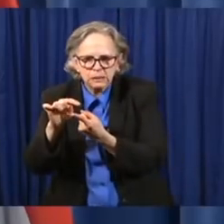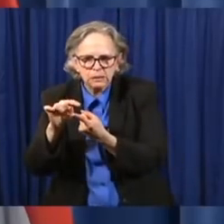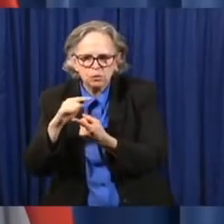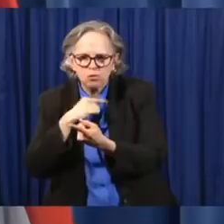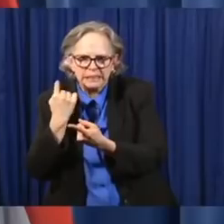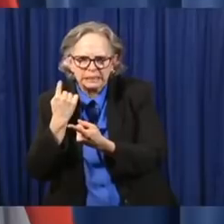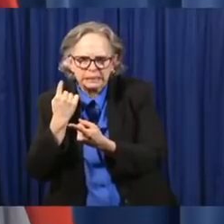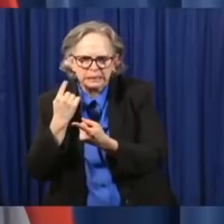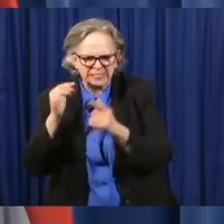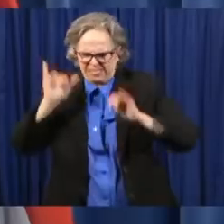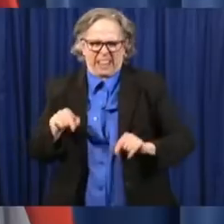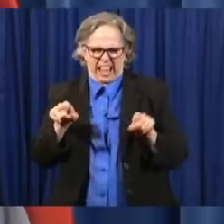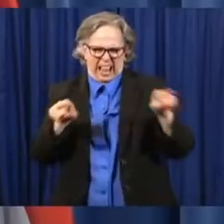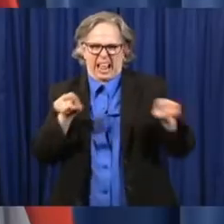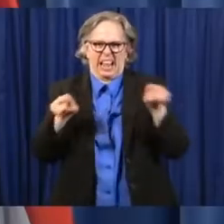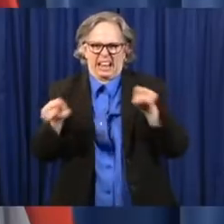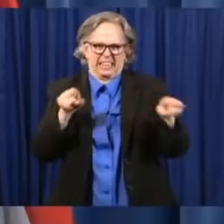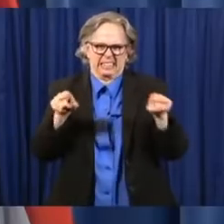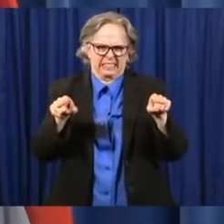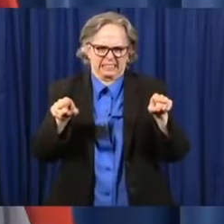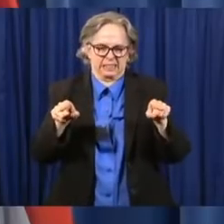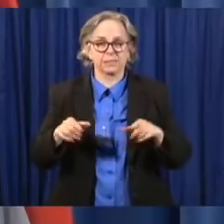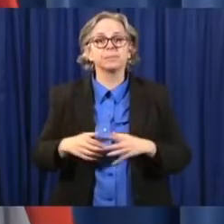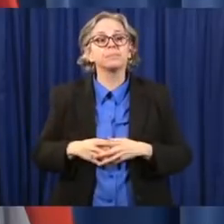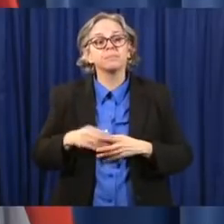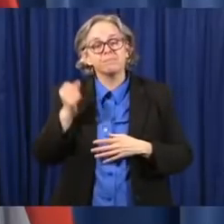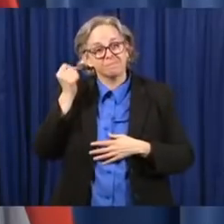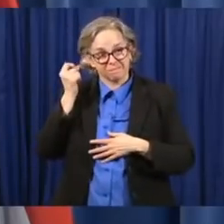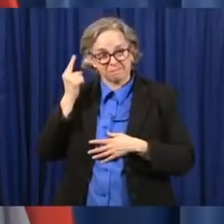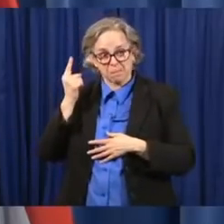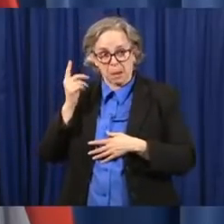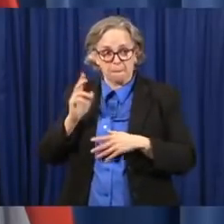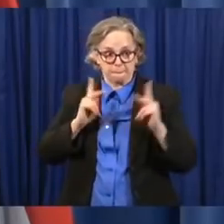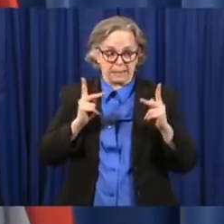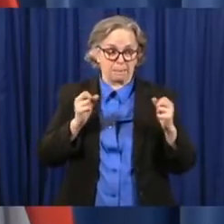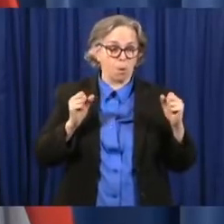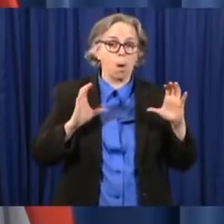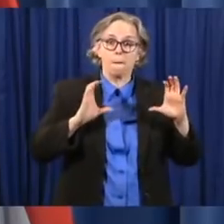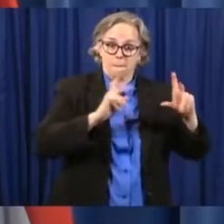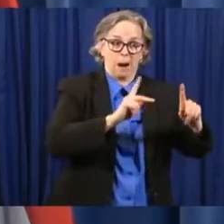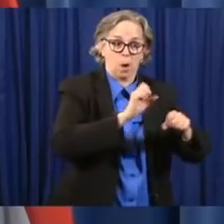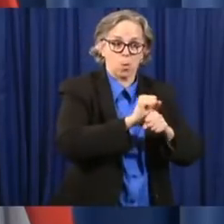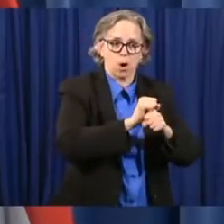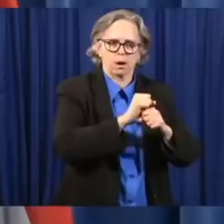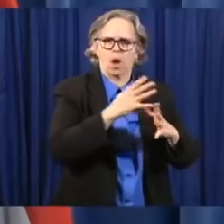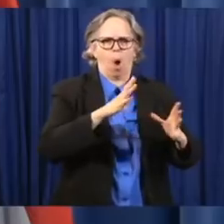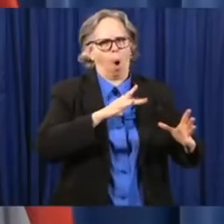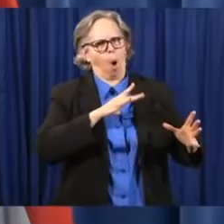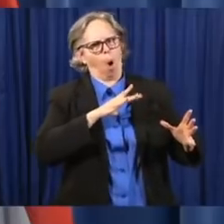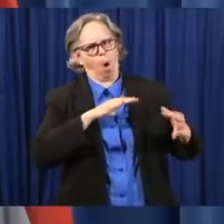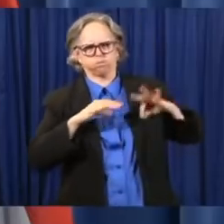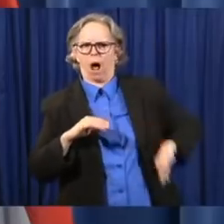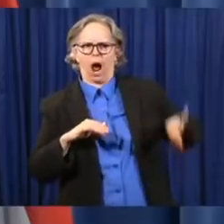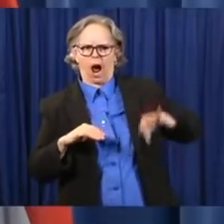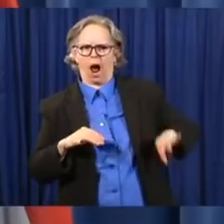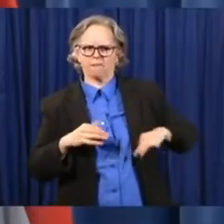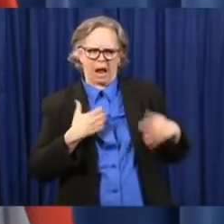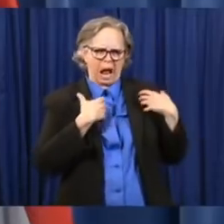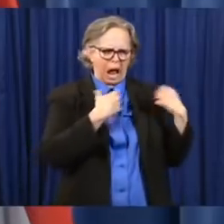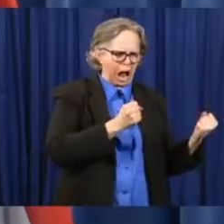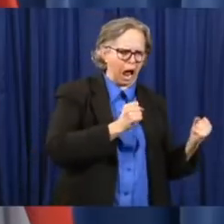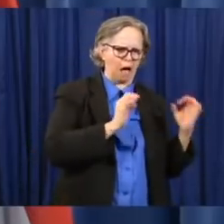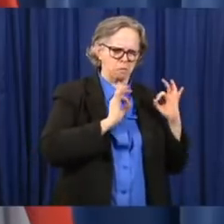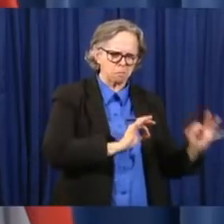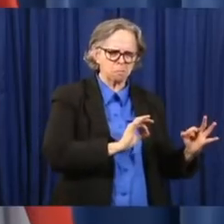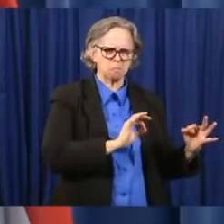put people back to work, there are positive things that happen in regard to health as well as in regard to all